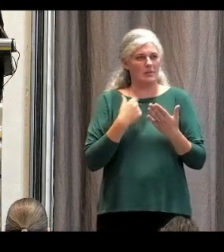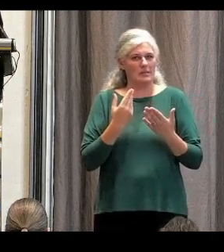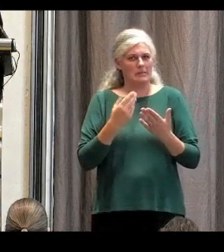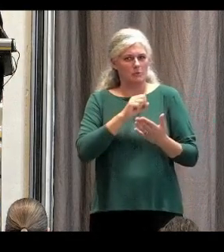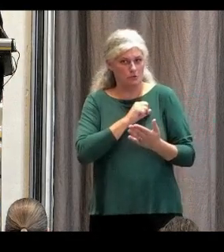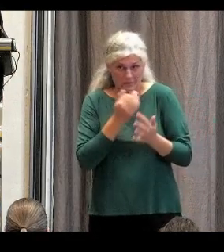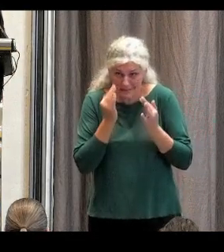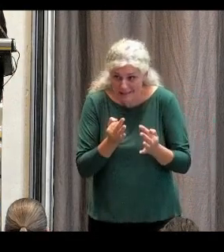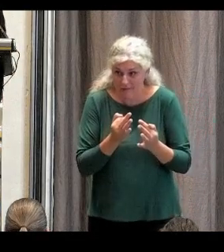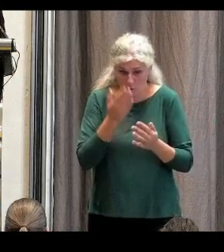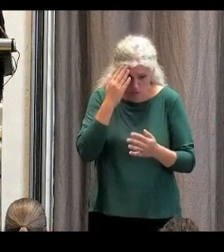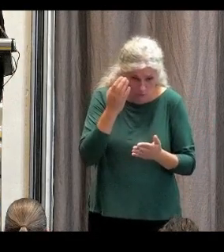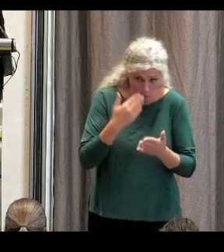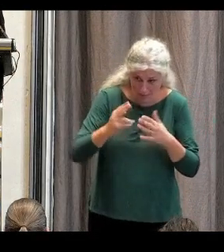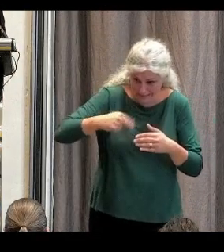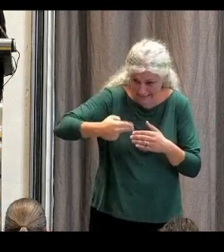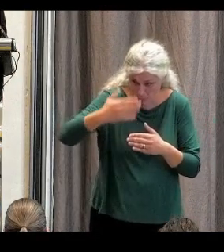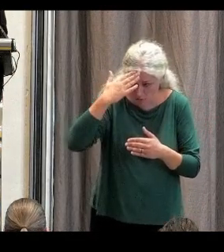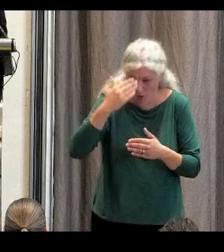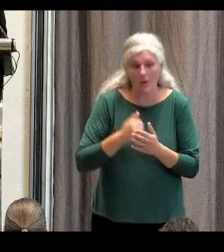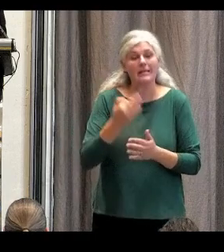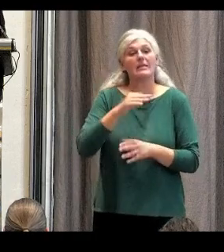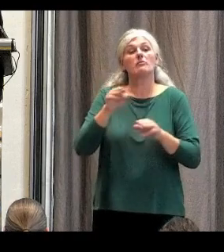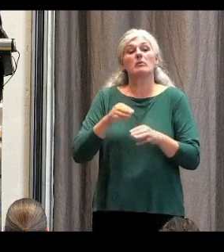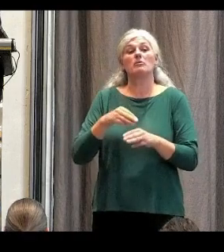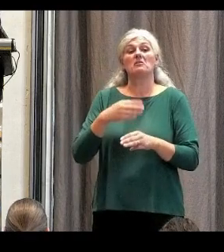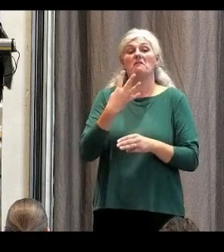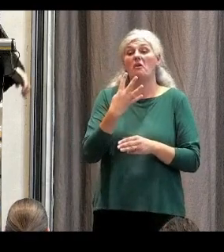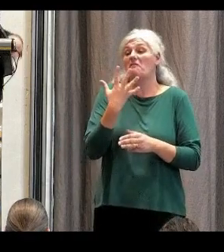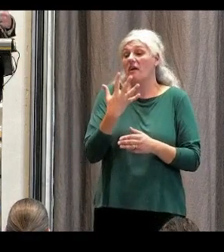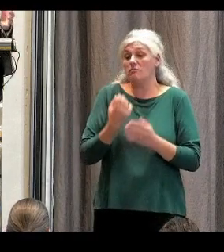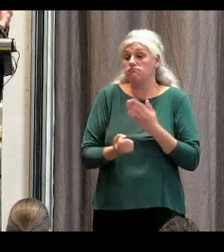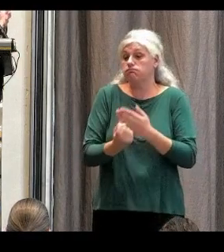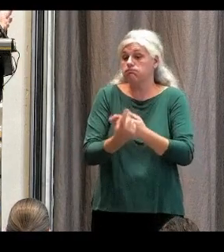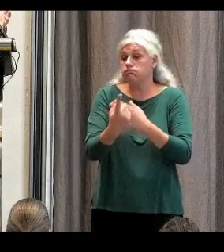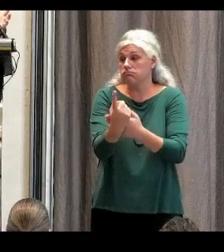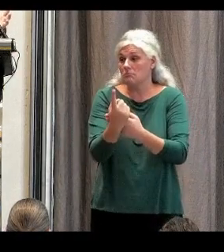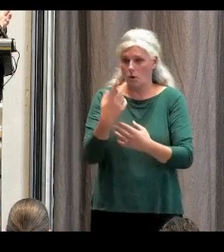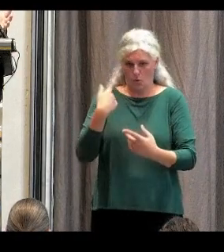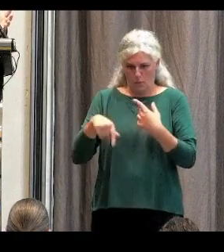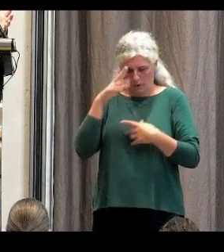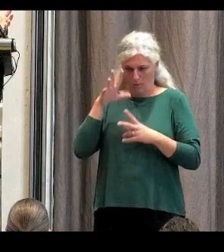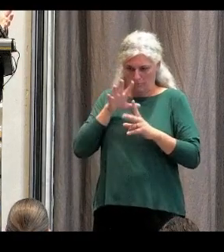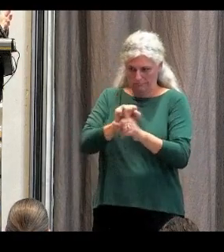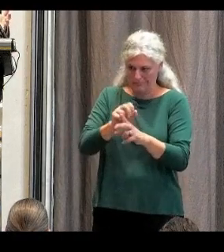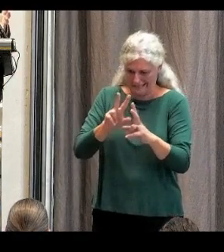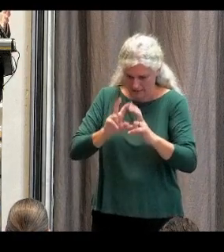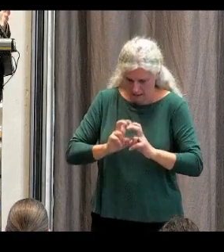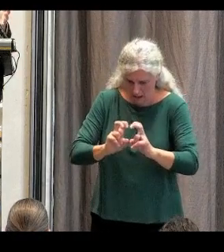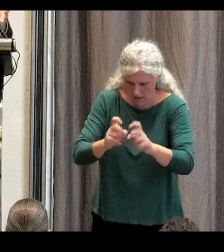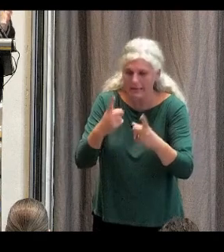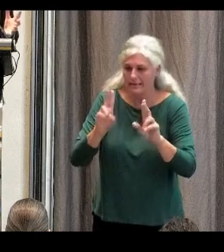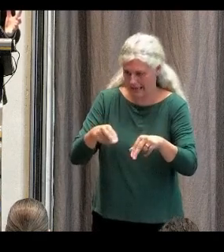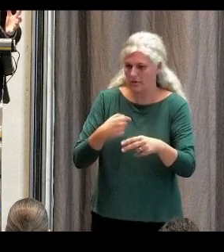sure about. And if people have had 4 or 5 episodes, we've got a good story of 4 or 5 episodes, and we